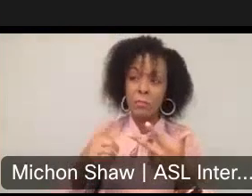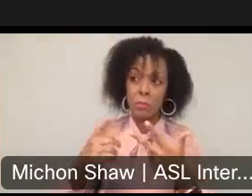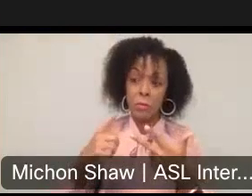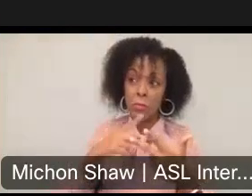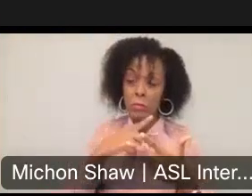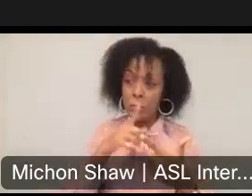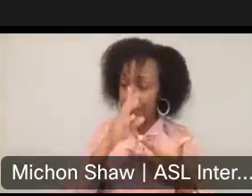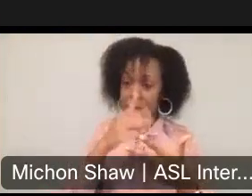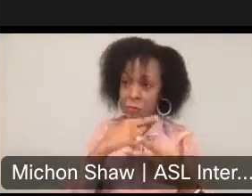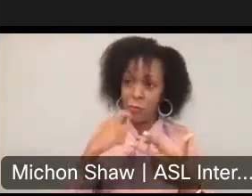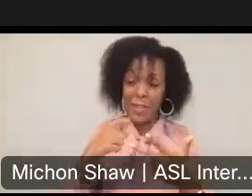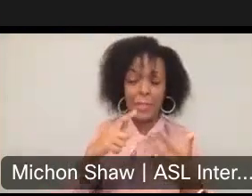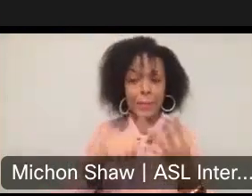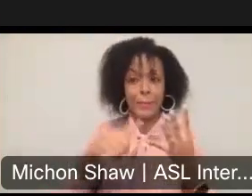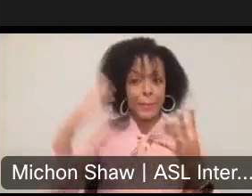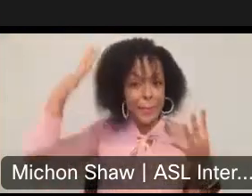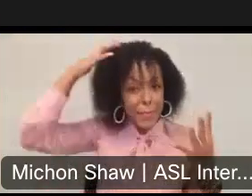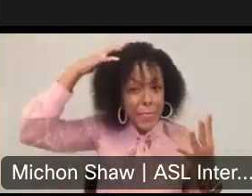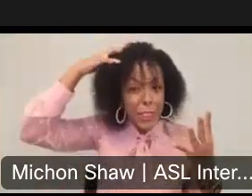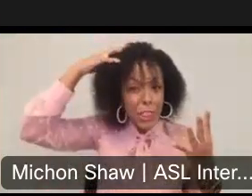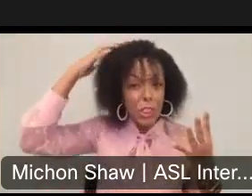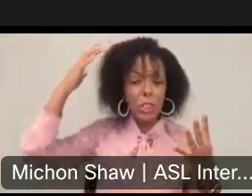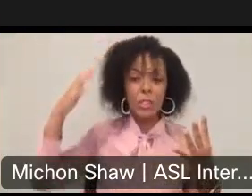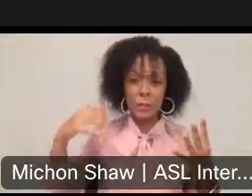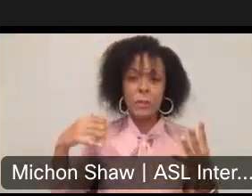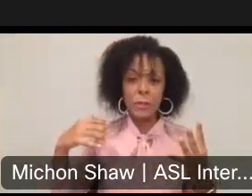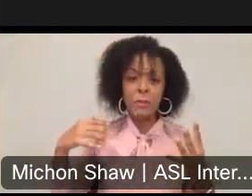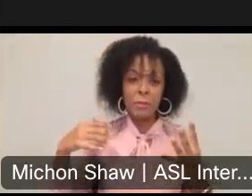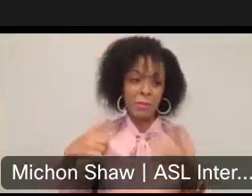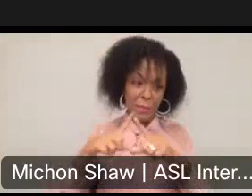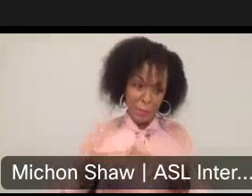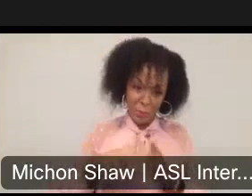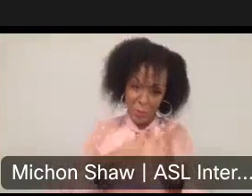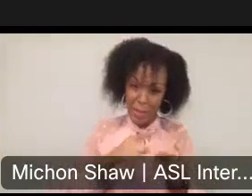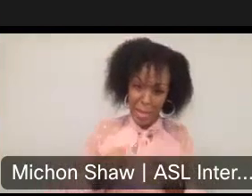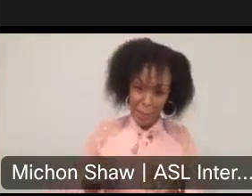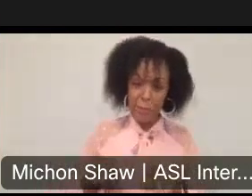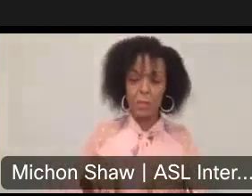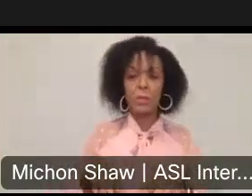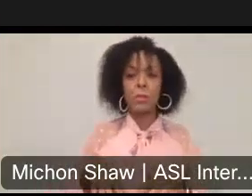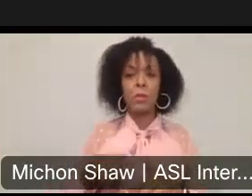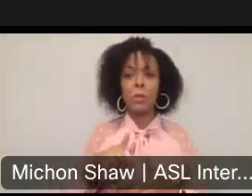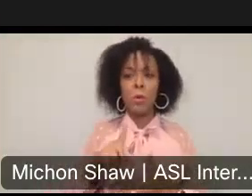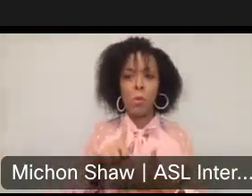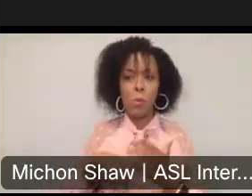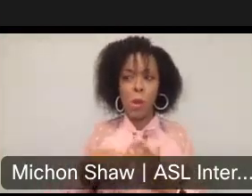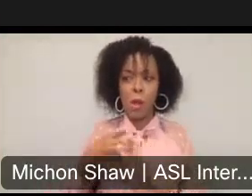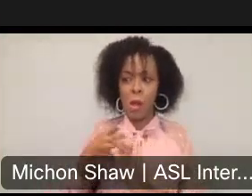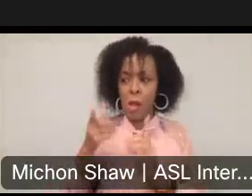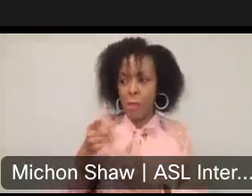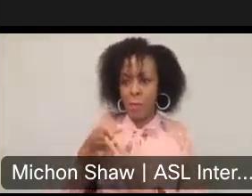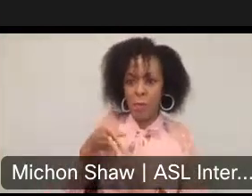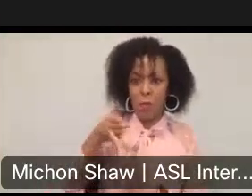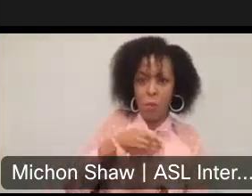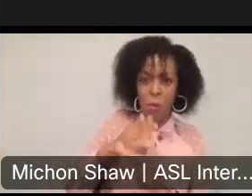scalp as to whether it needs an antiseptic type of preparation to help them with their scalp, whether